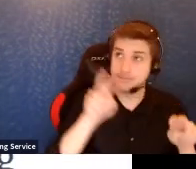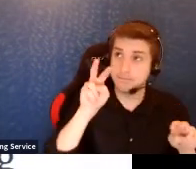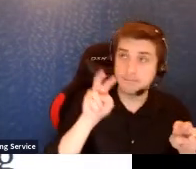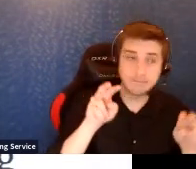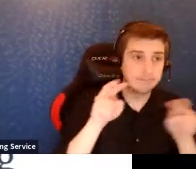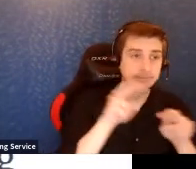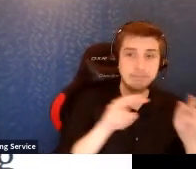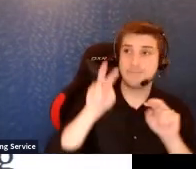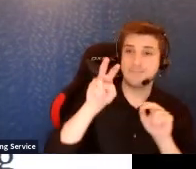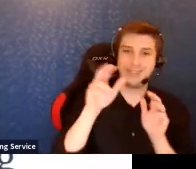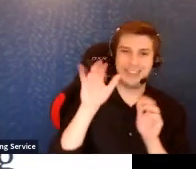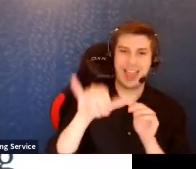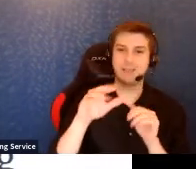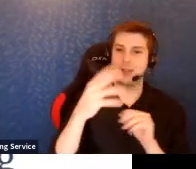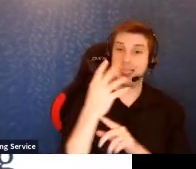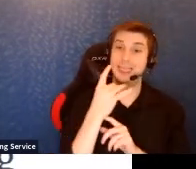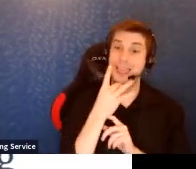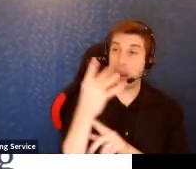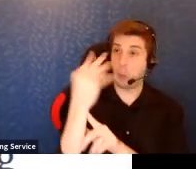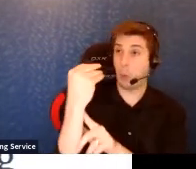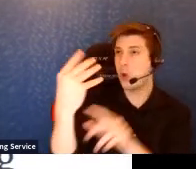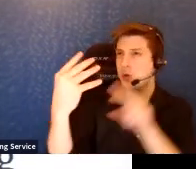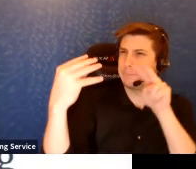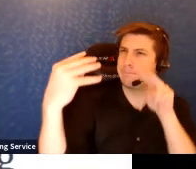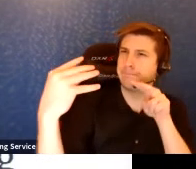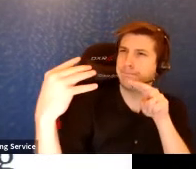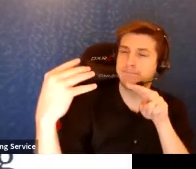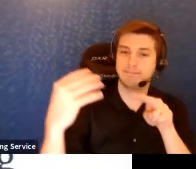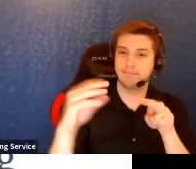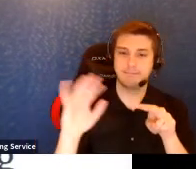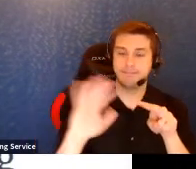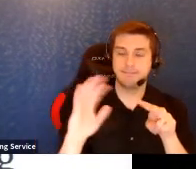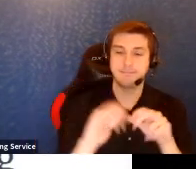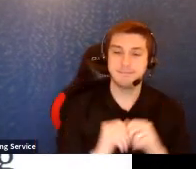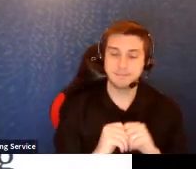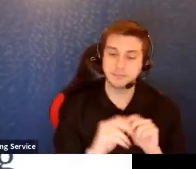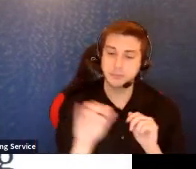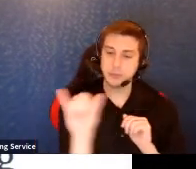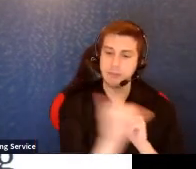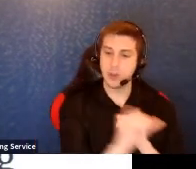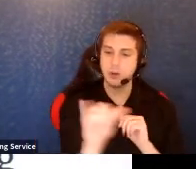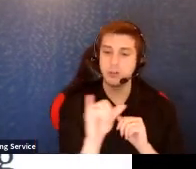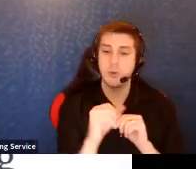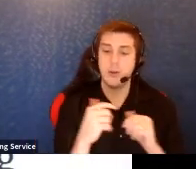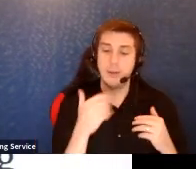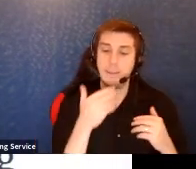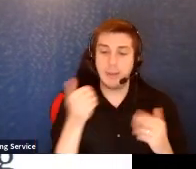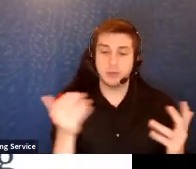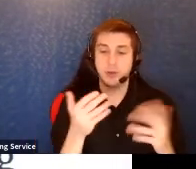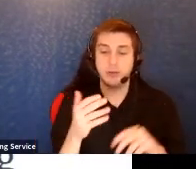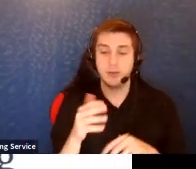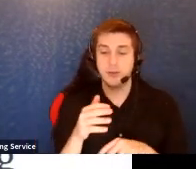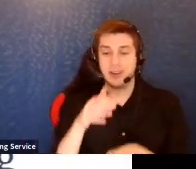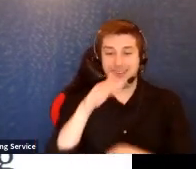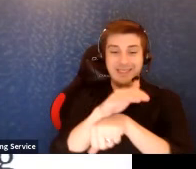single strobe light out there. And as always, it's always best to keep our night flights confined to short